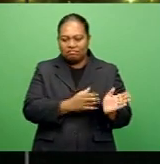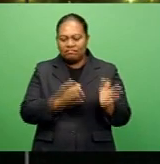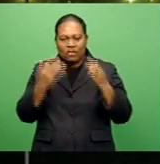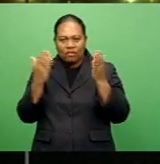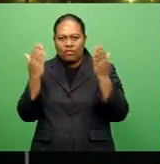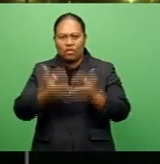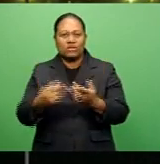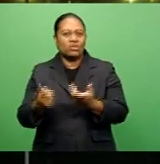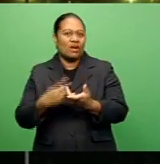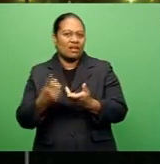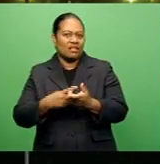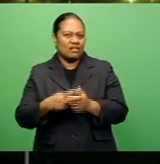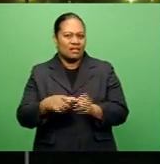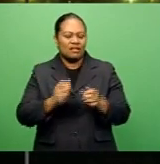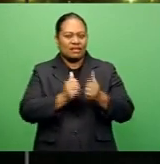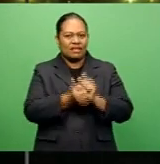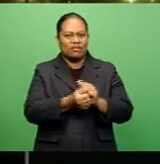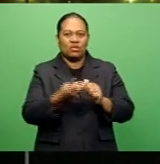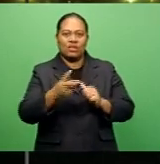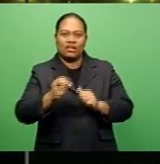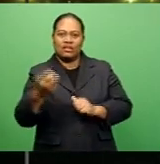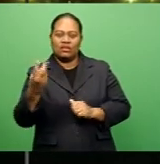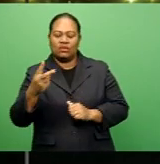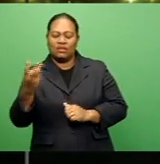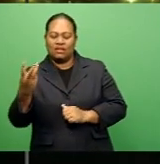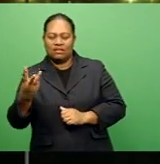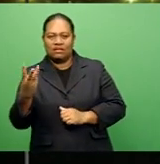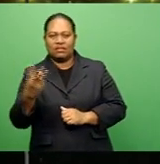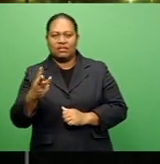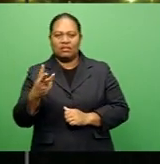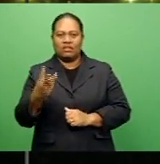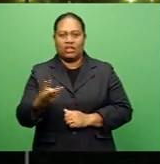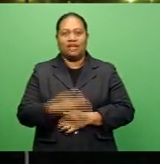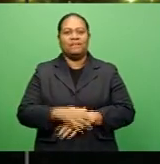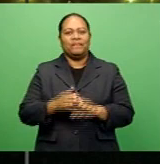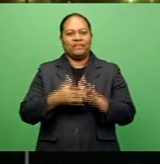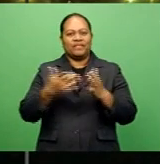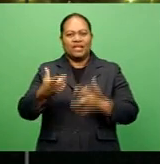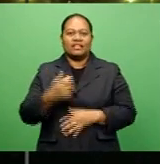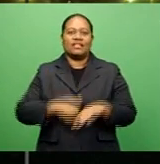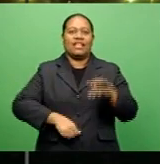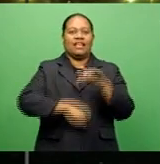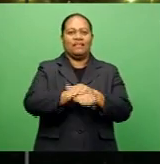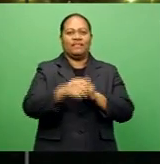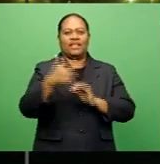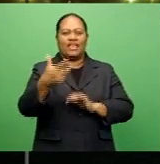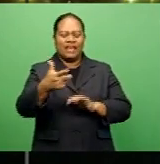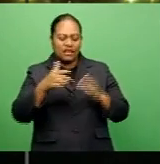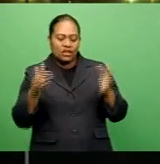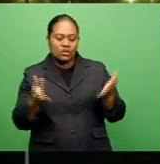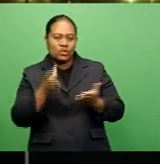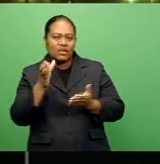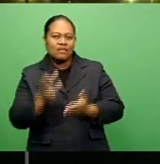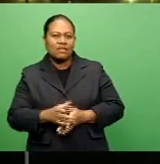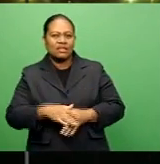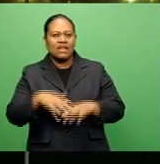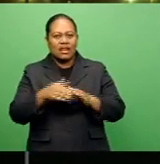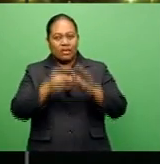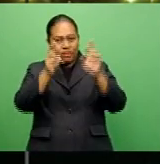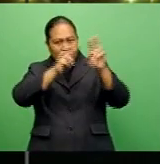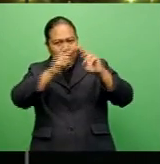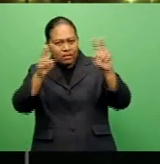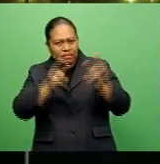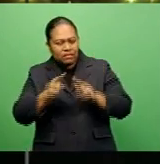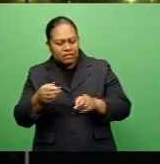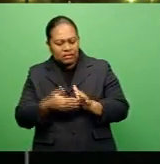Pacific Games. While Olympic qualification remains a top priority for 8 of their swimmers, the Federation is looking to